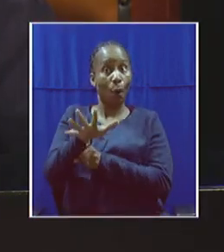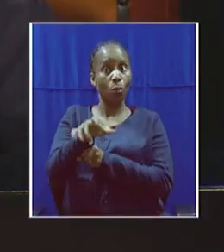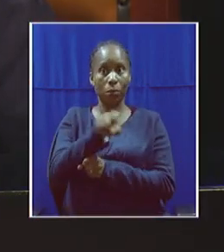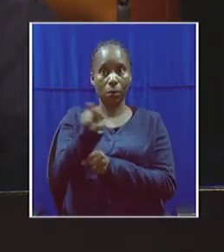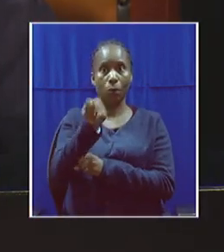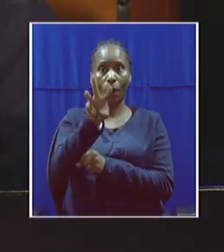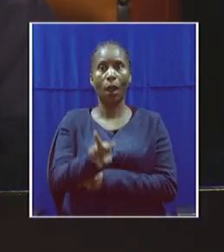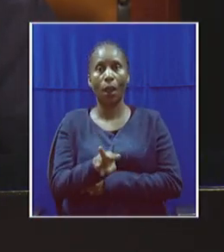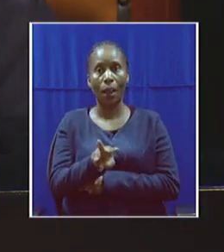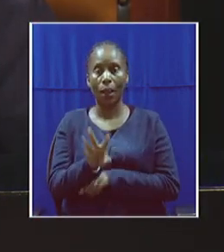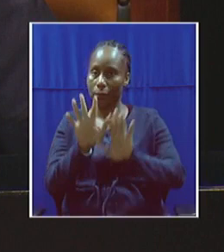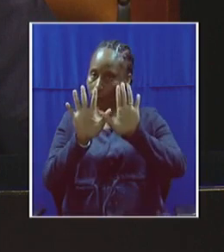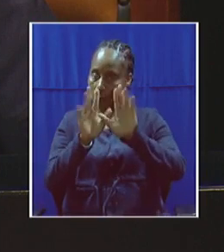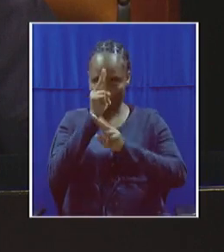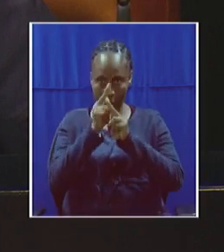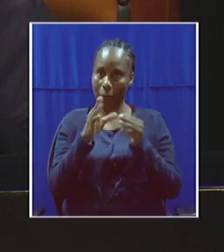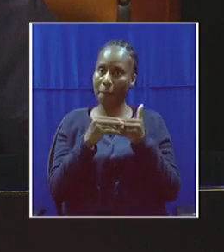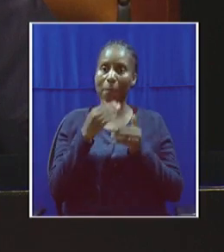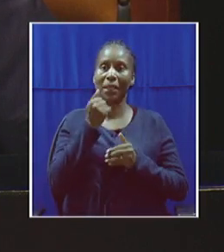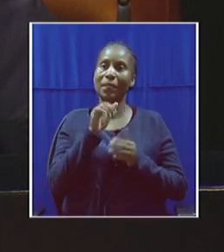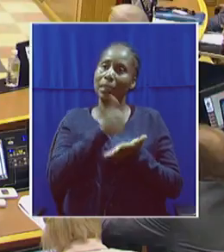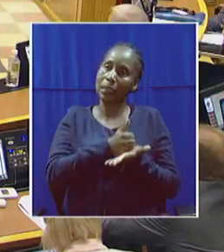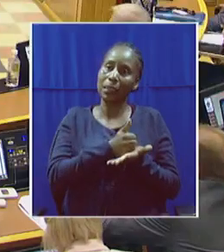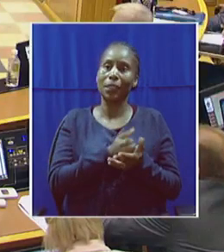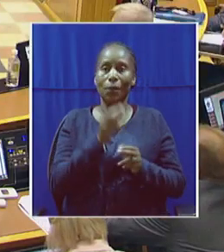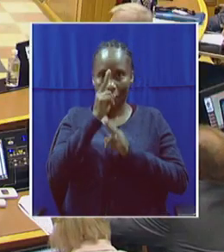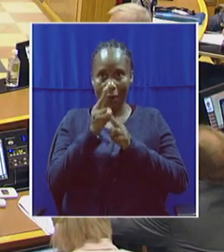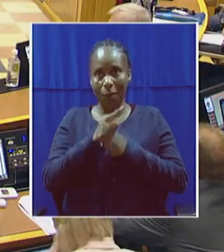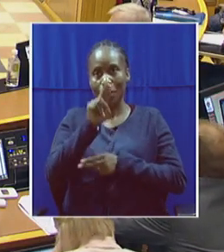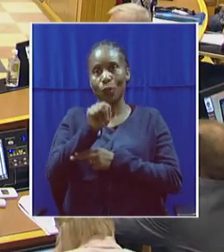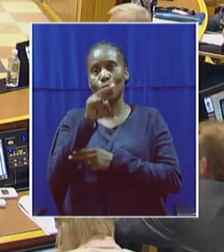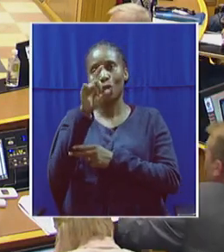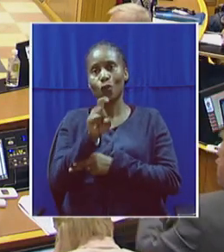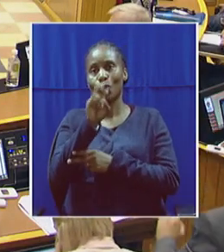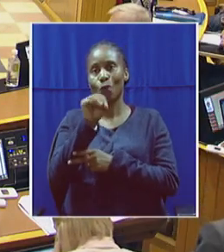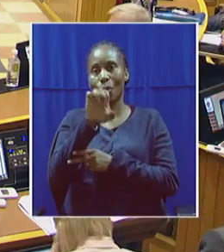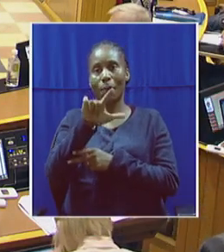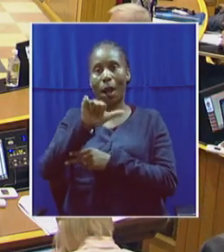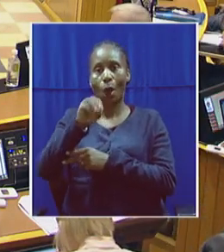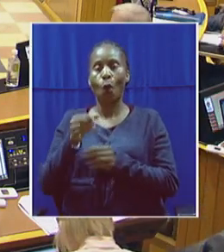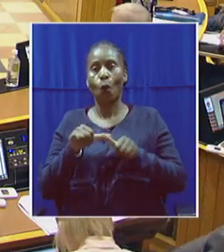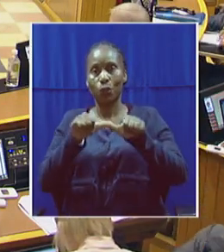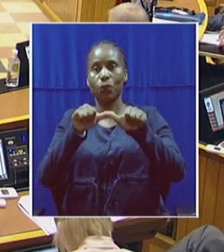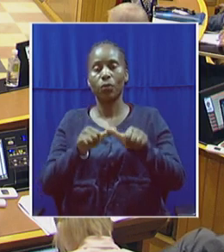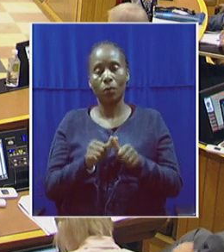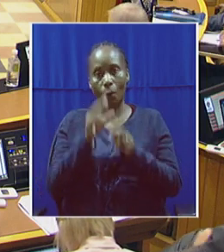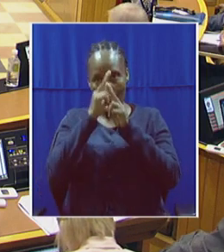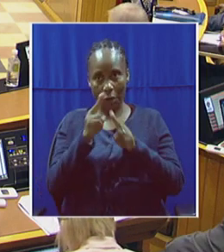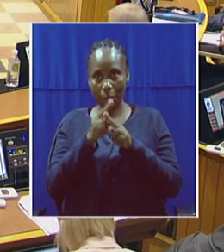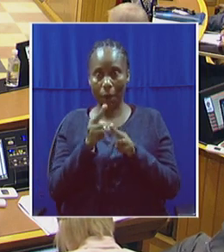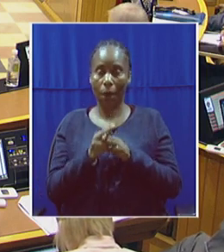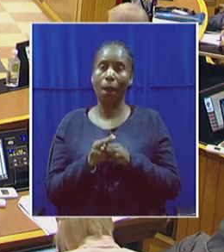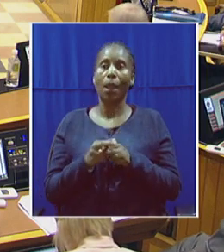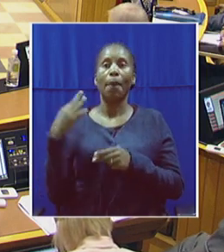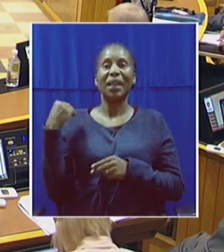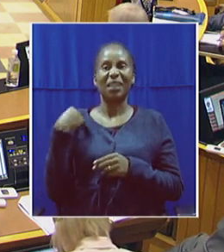please honorable can we continue thank you very much honorable Minister I think that some of us in this house or rather let